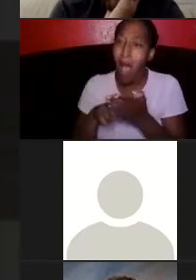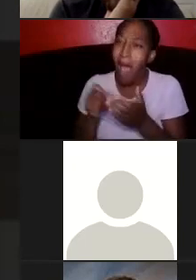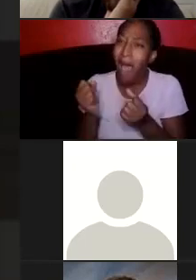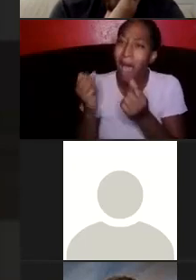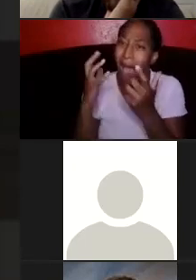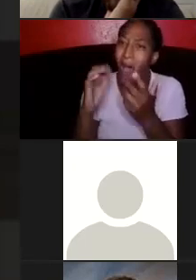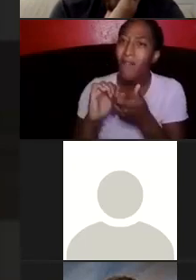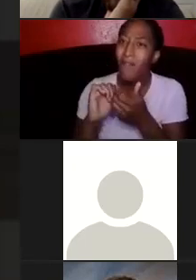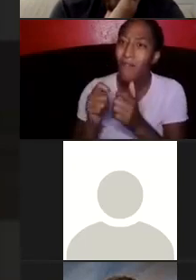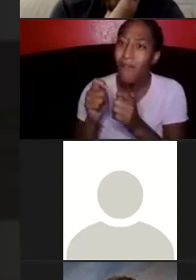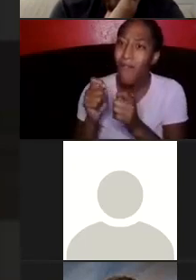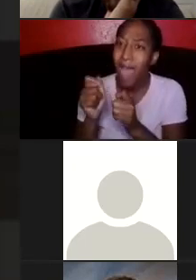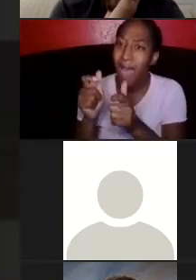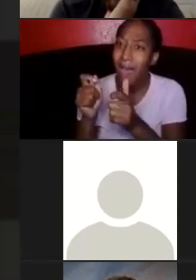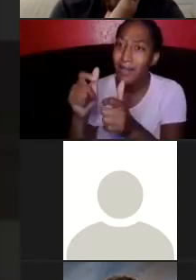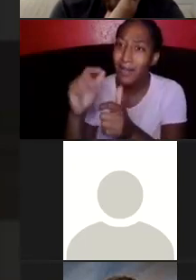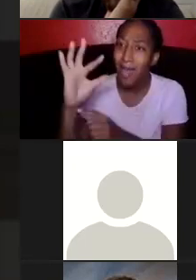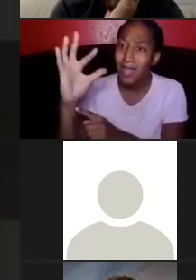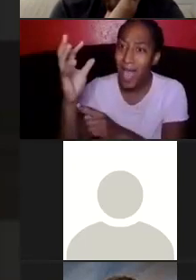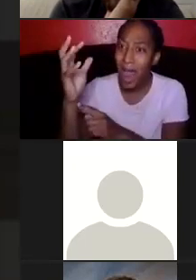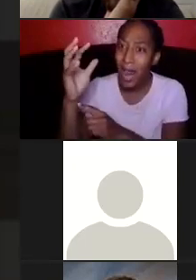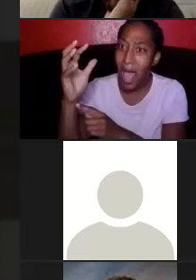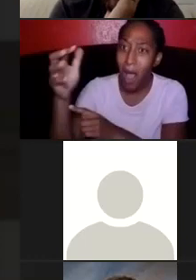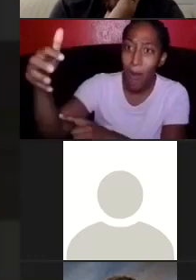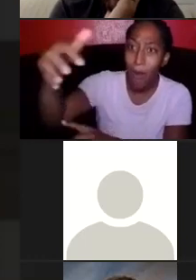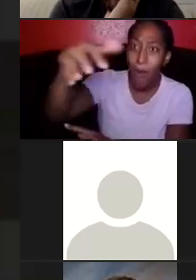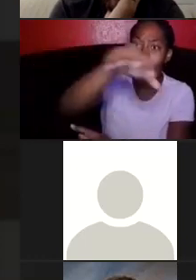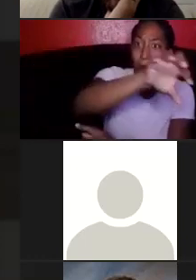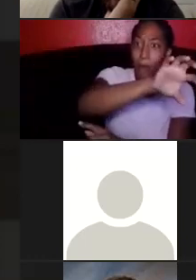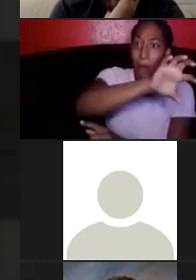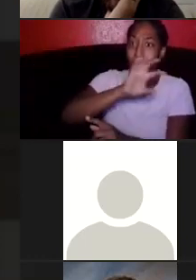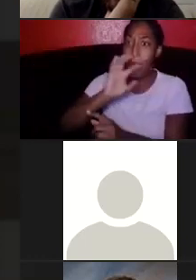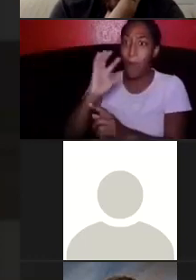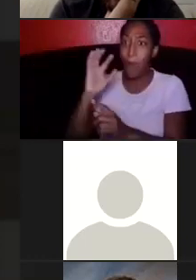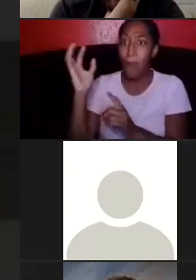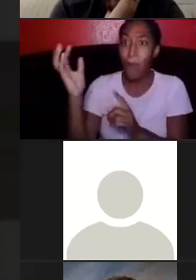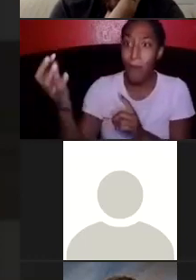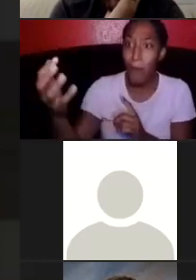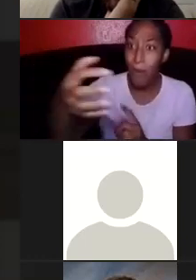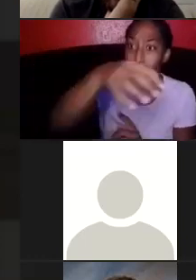Okay, so I can use this formula, 2 pi r over t,